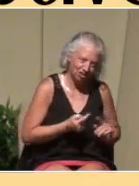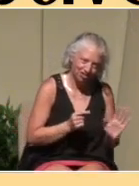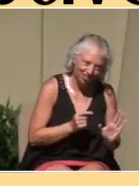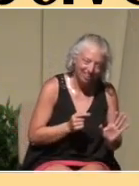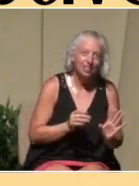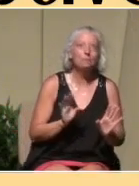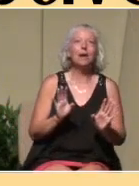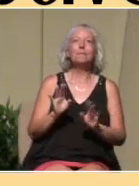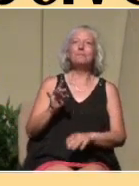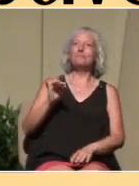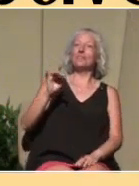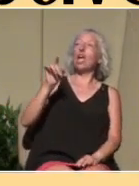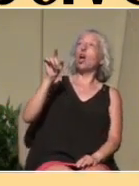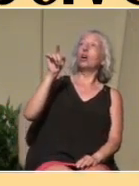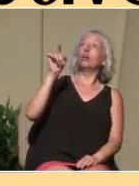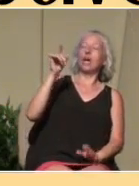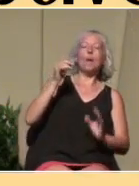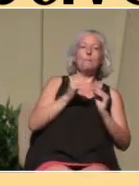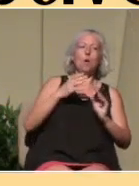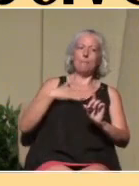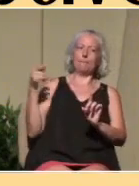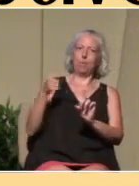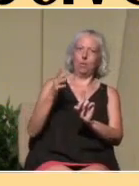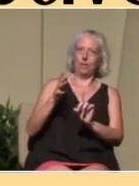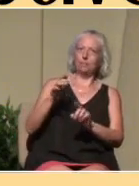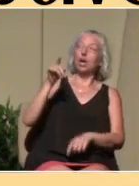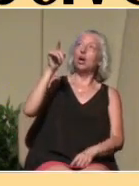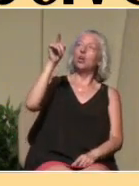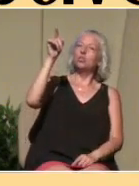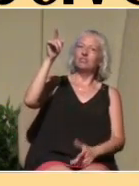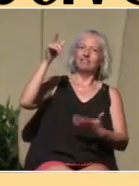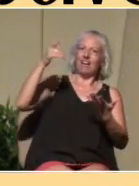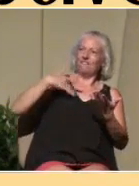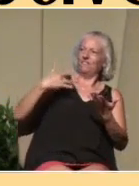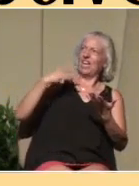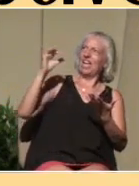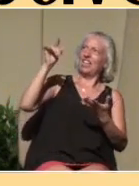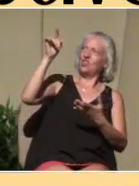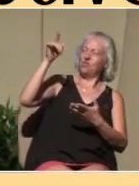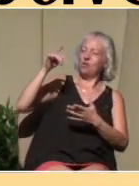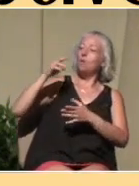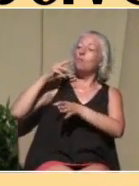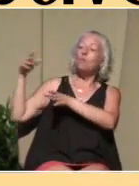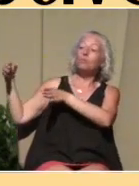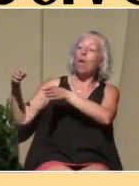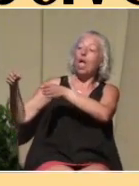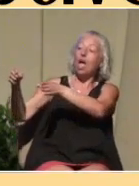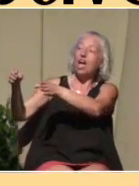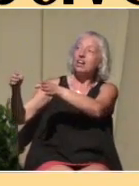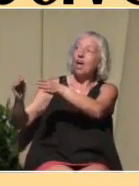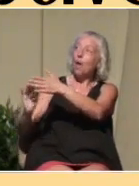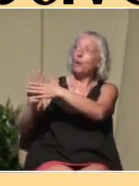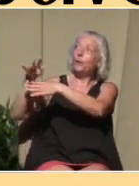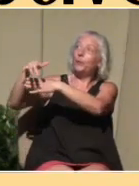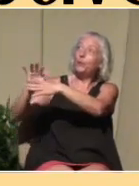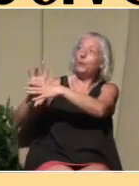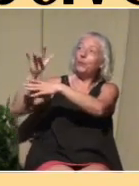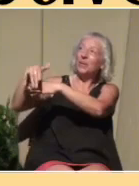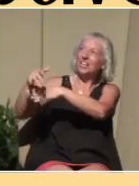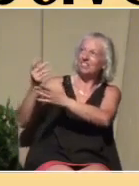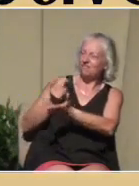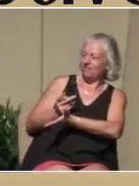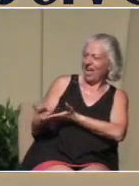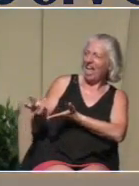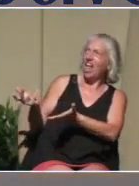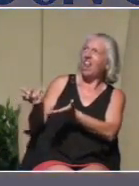You are to me, this is more to my point, you are to me like a deceptive brook, like a spring that fails. I was saying to God, I don't get it sometimes, God,